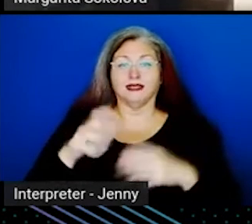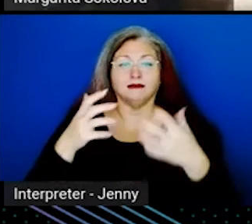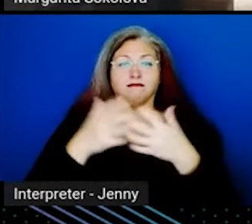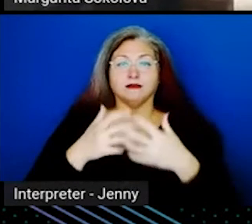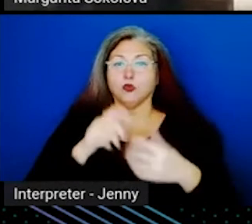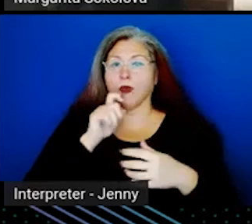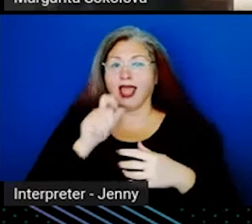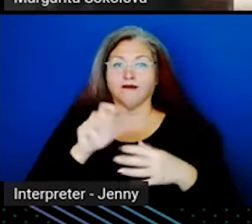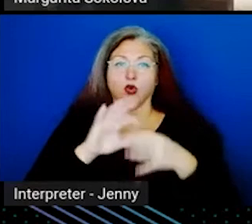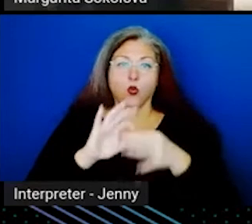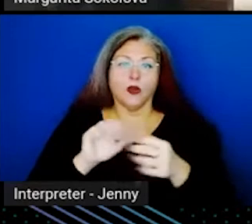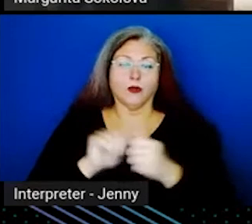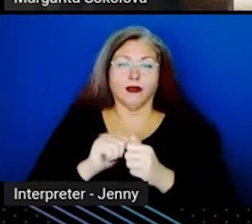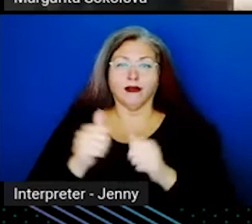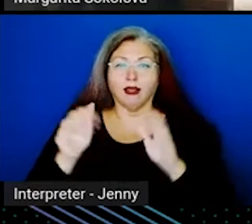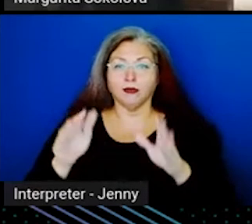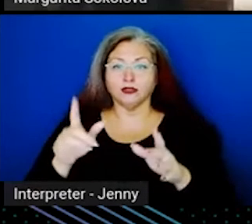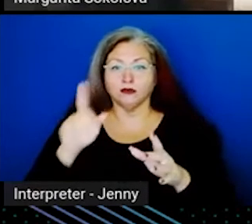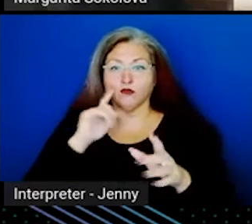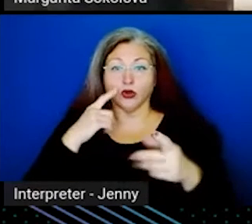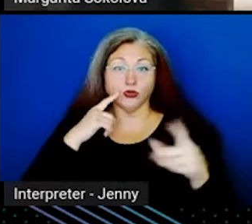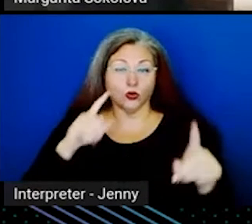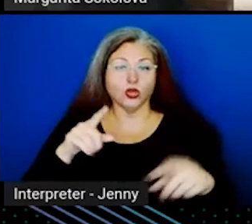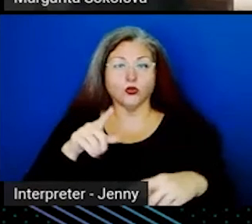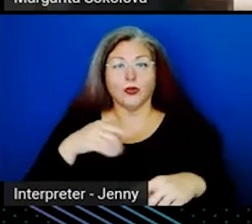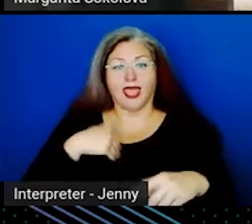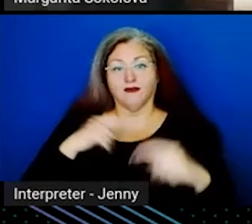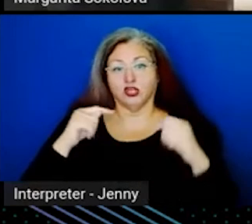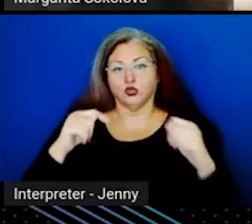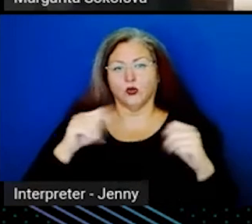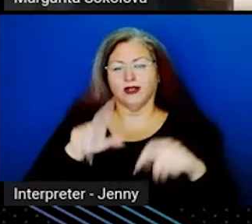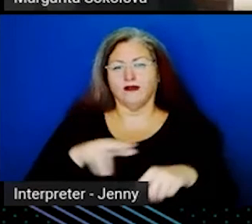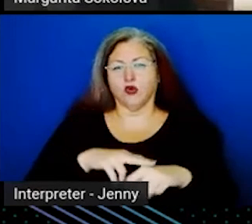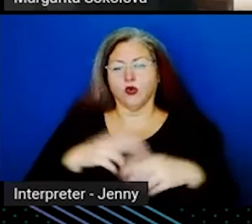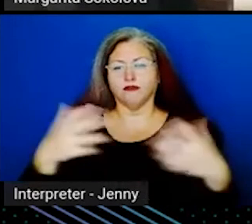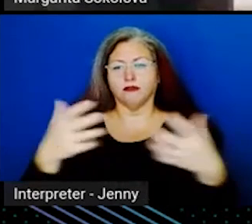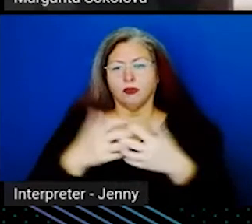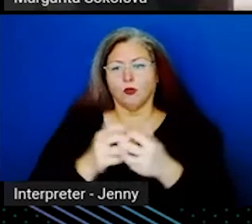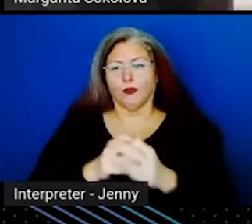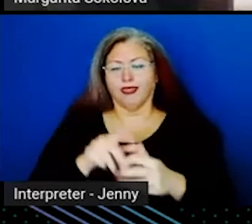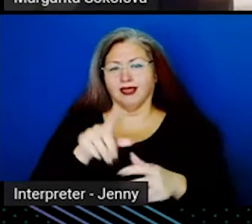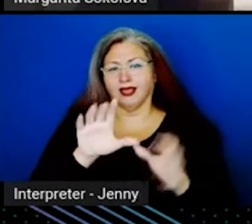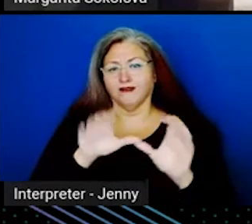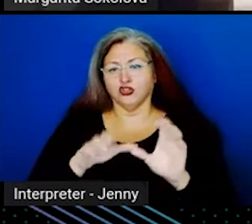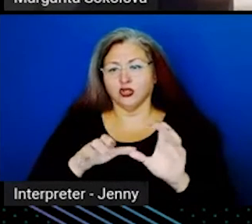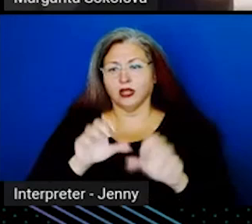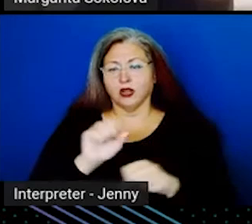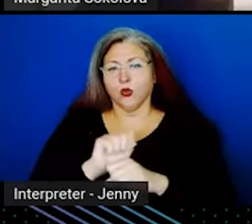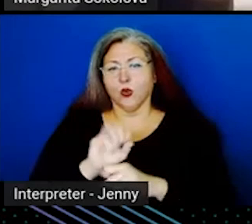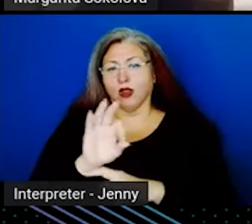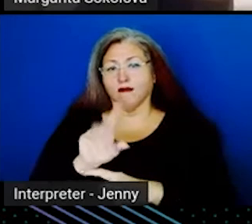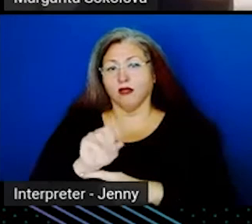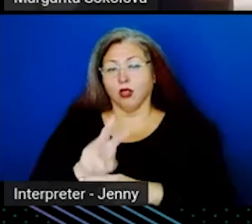order for this to work. We have a tutorial corresponding to this configuration and workflow. So